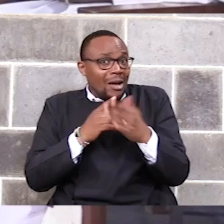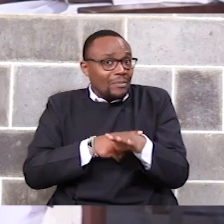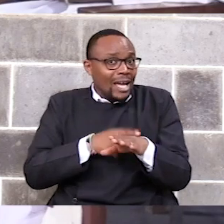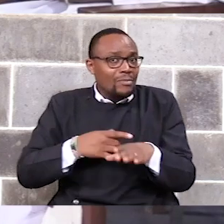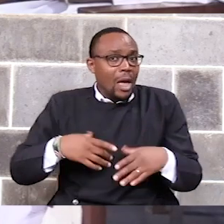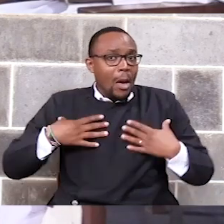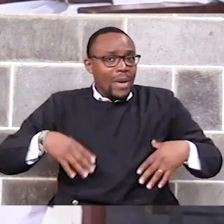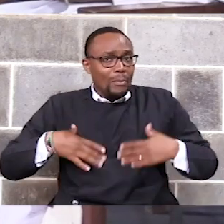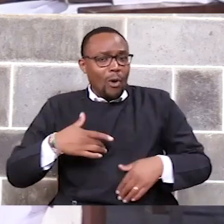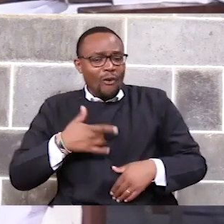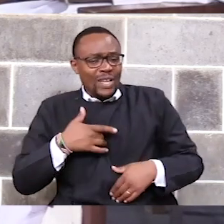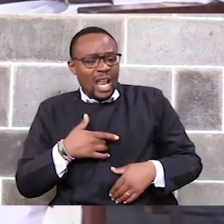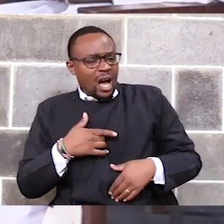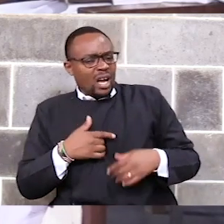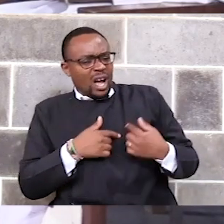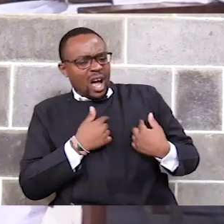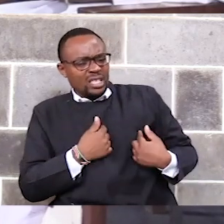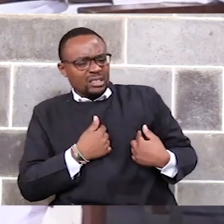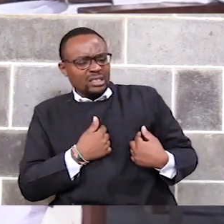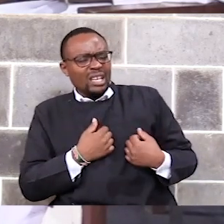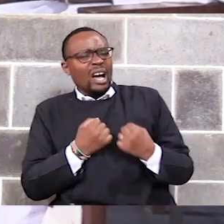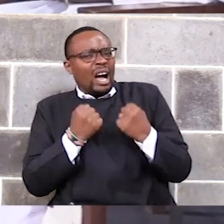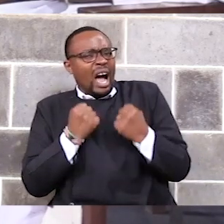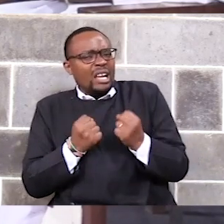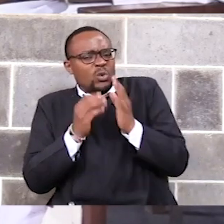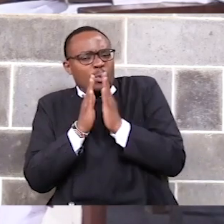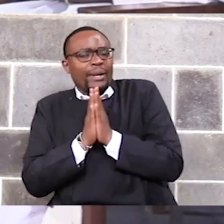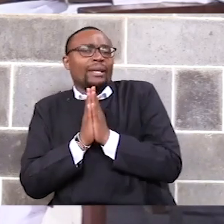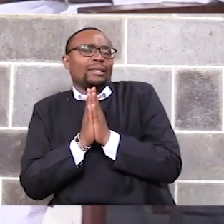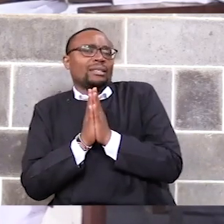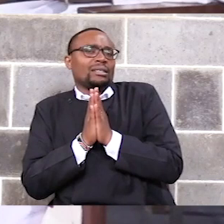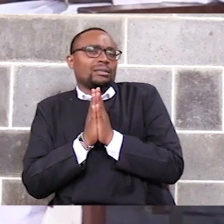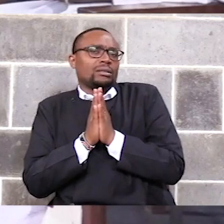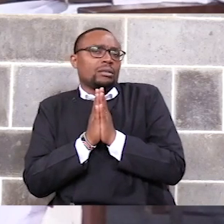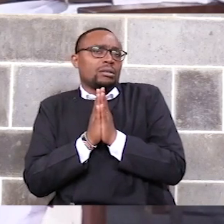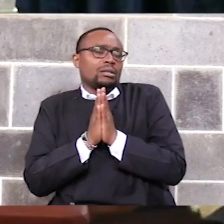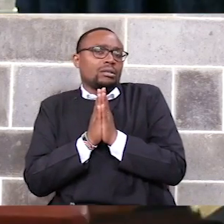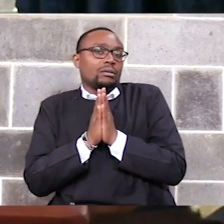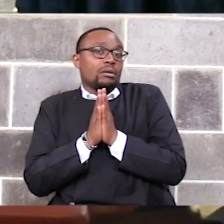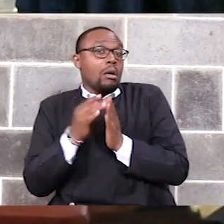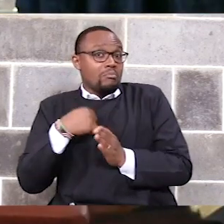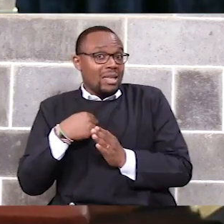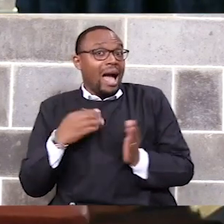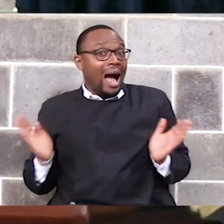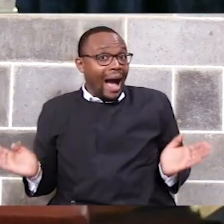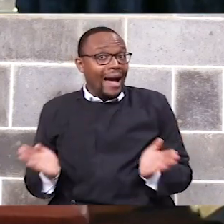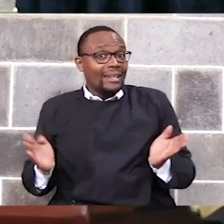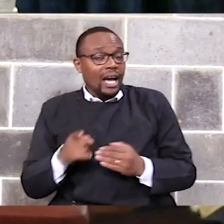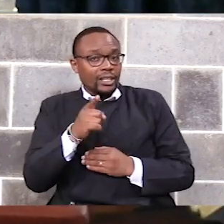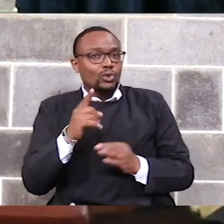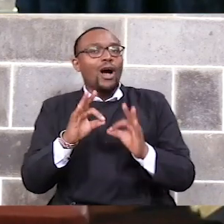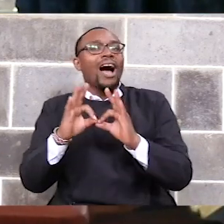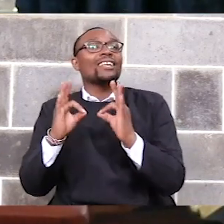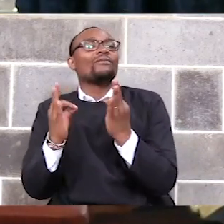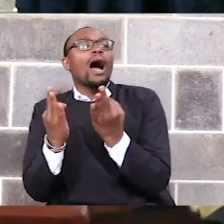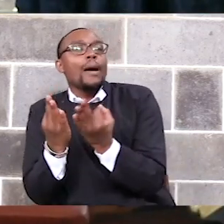little bit of hardness in coming together to pray as a family. How I encourage you as a family,